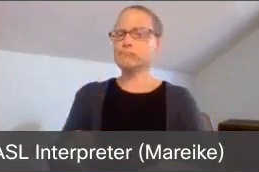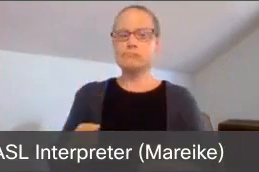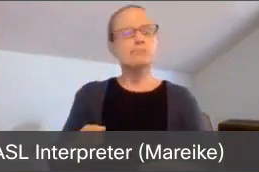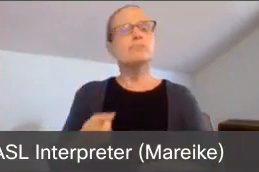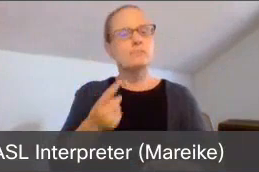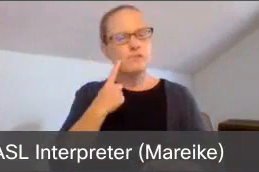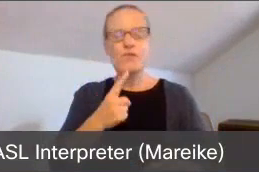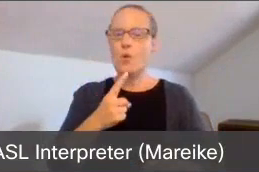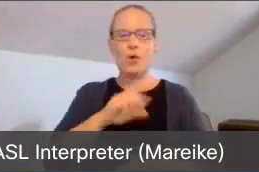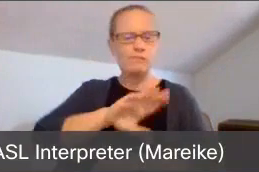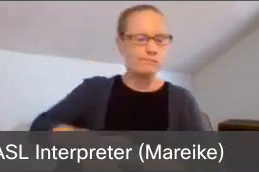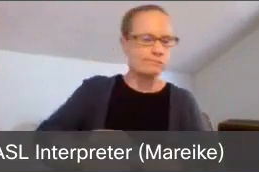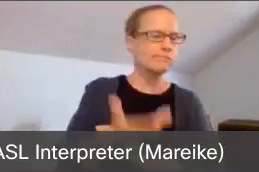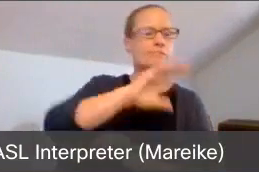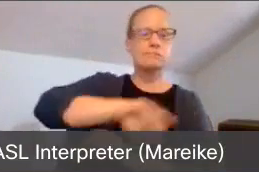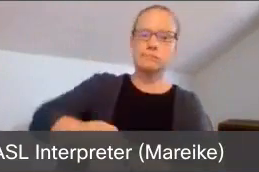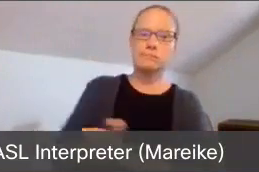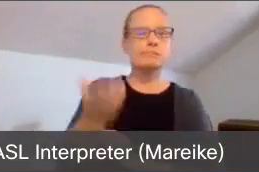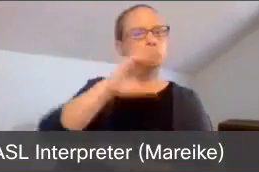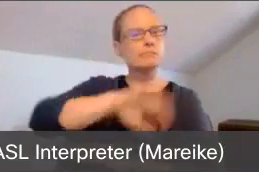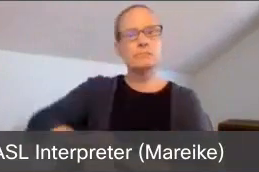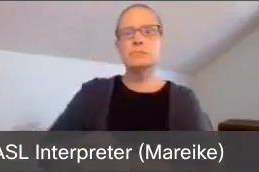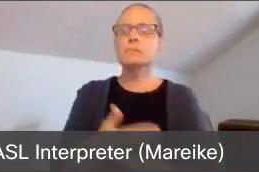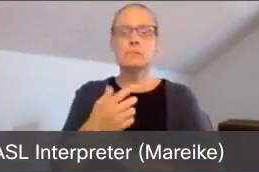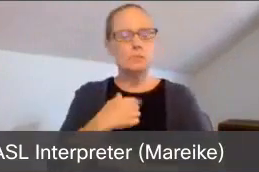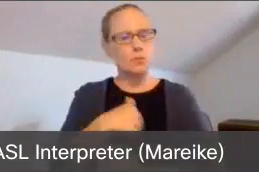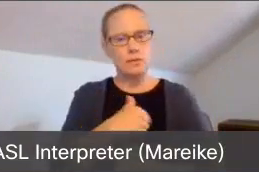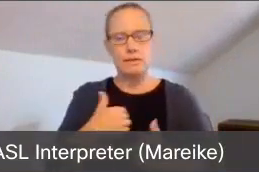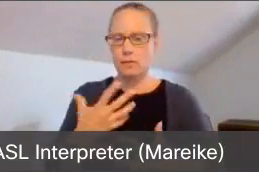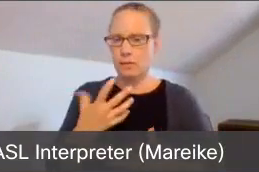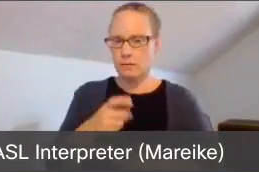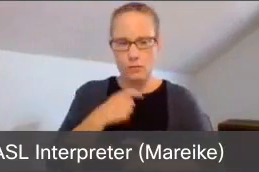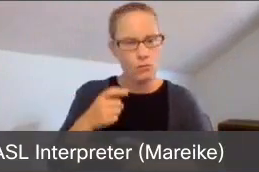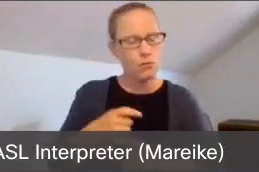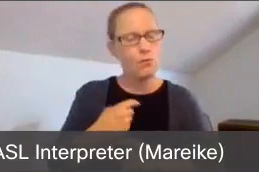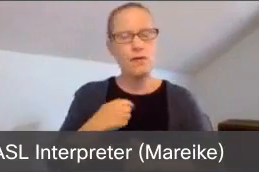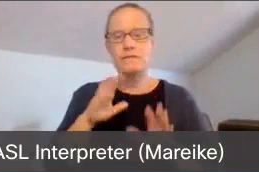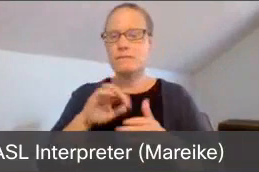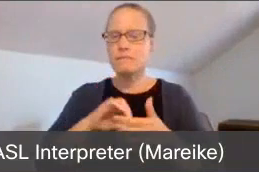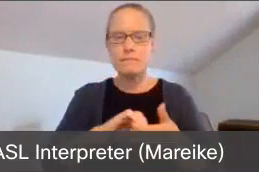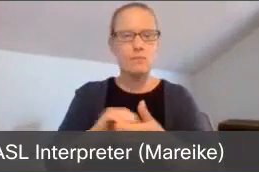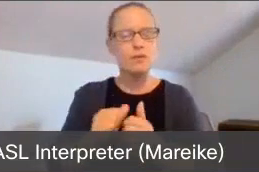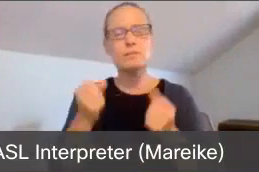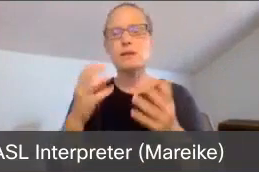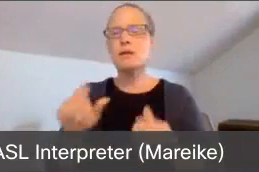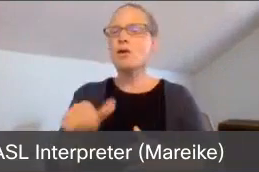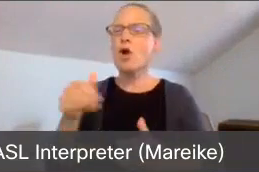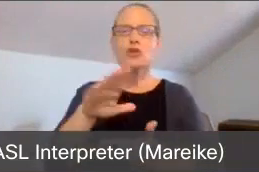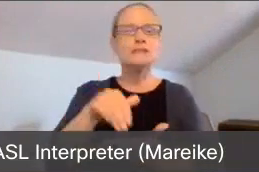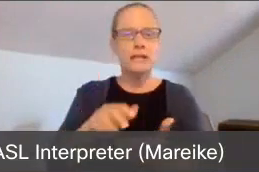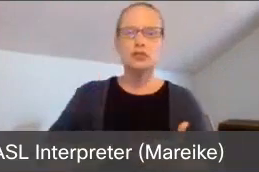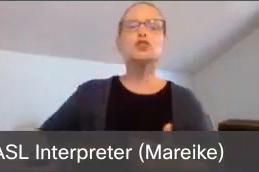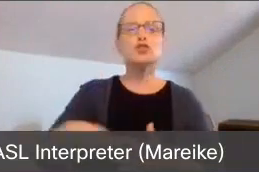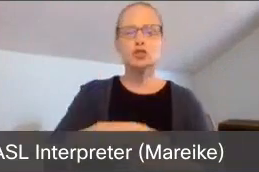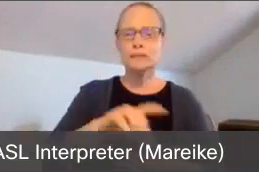of calls. We have really fantastic partnerships in place with many other centers around our state.